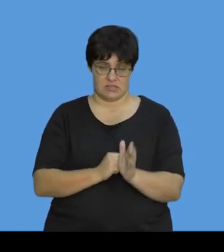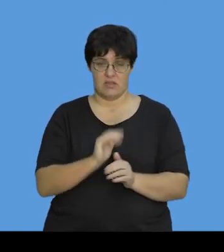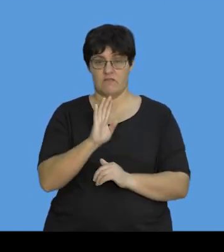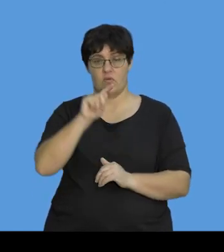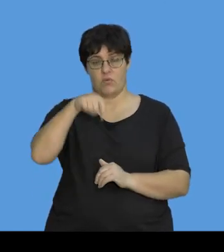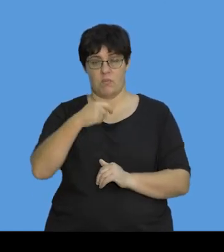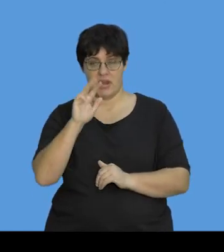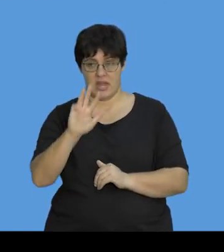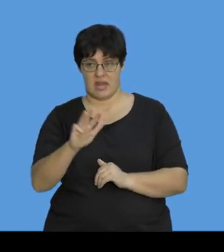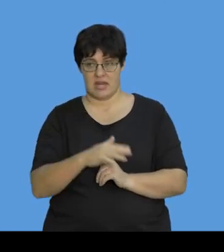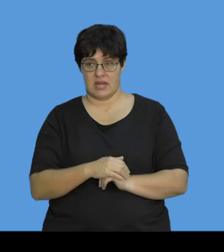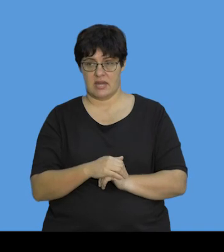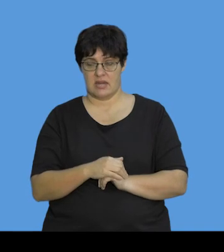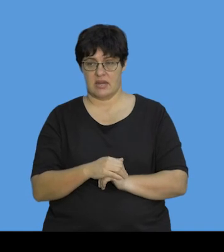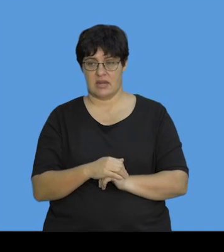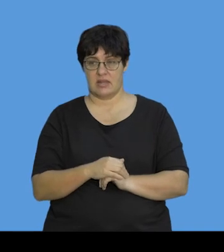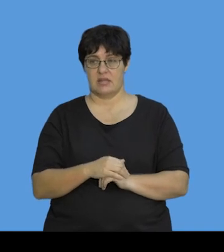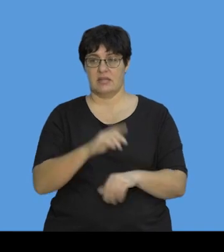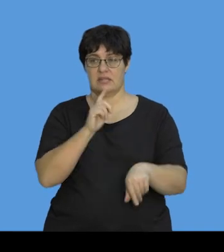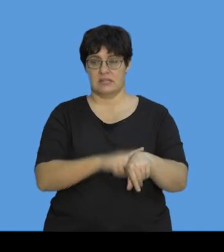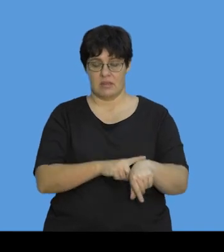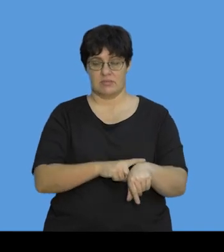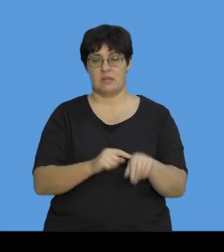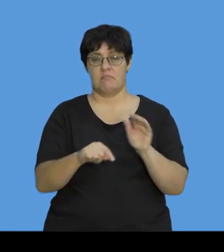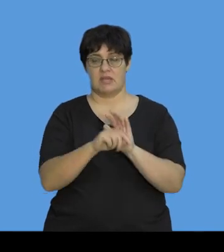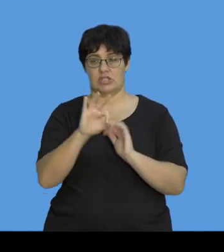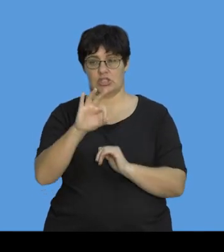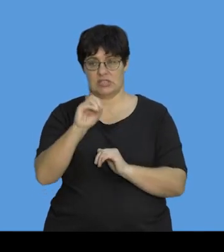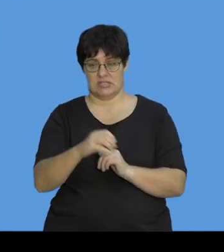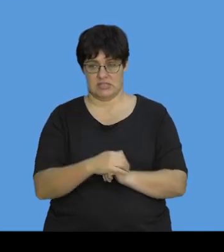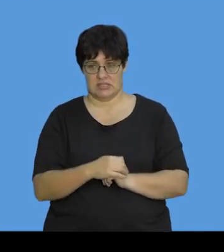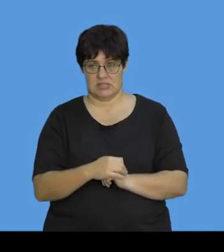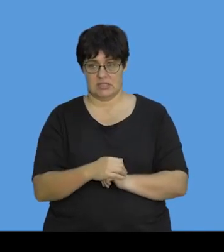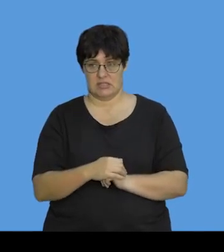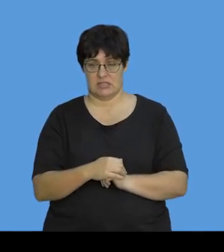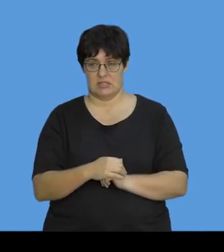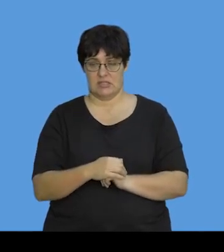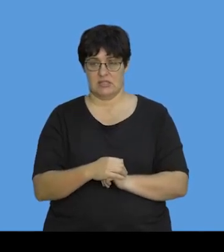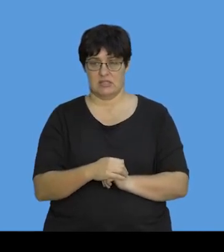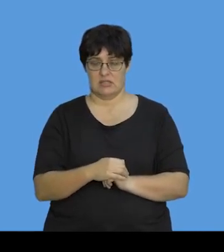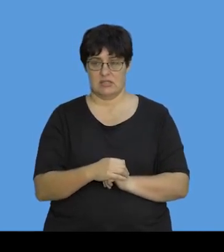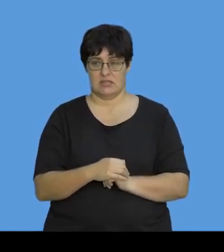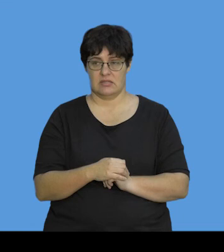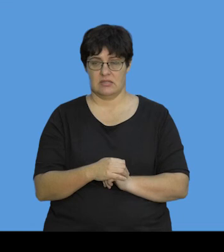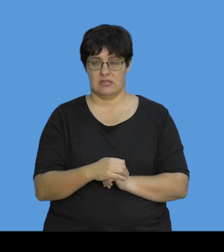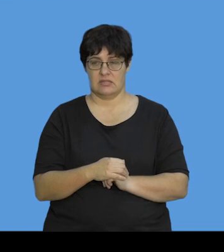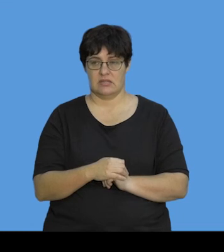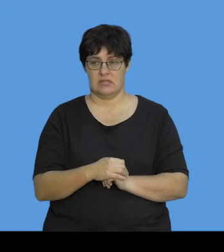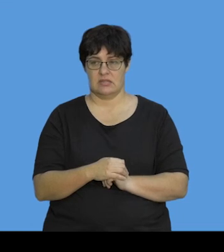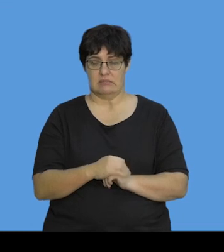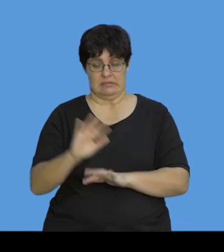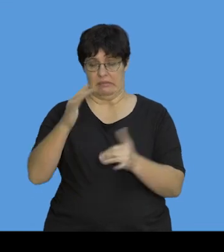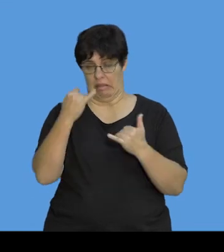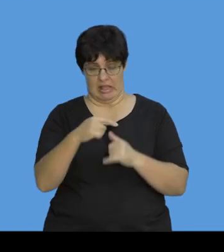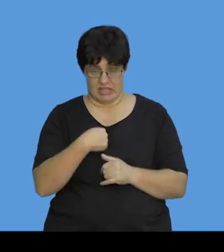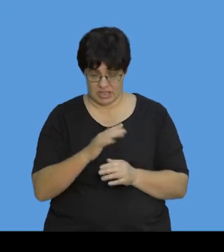4,9 times minus 30. Okay, and I've gone over, this is very badly laid out,